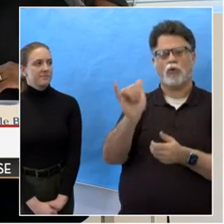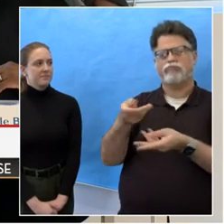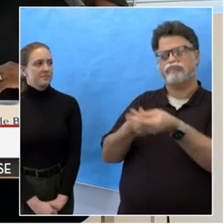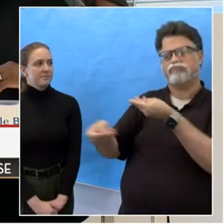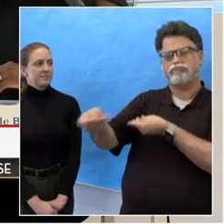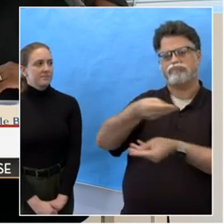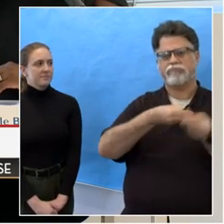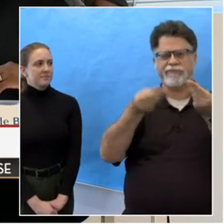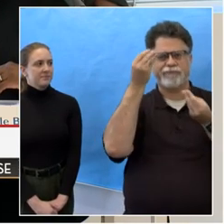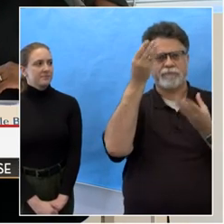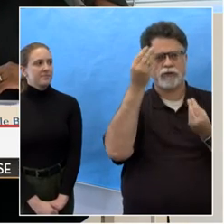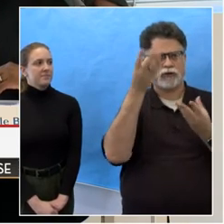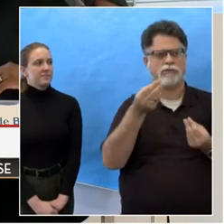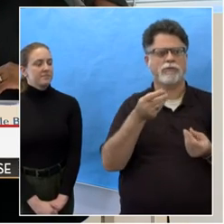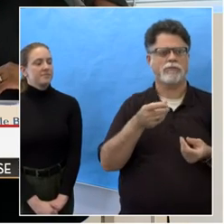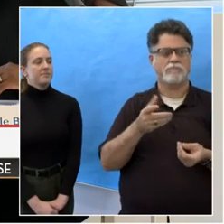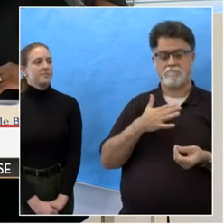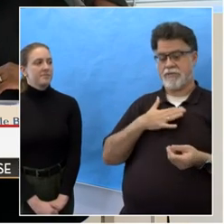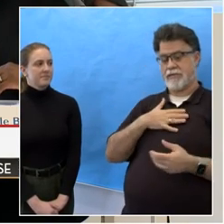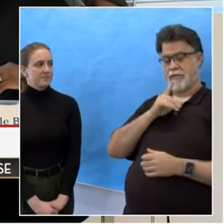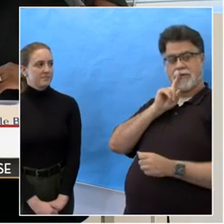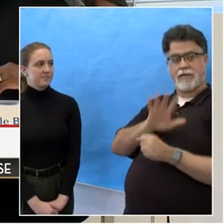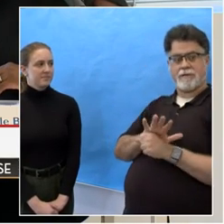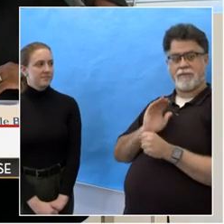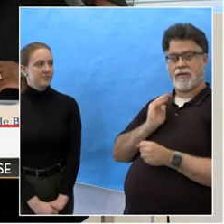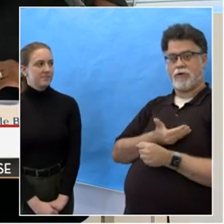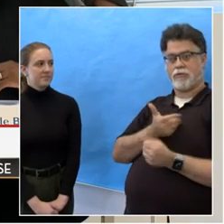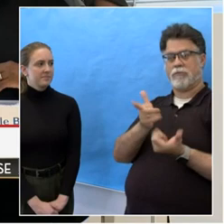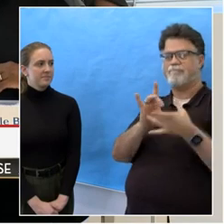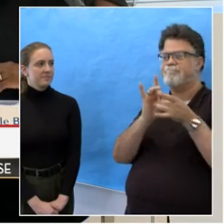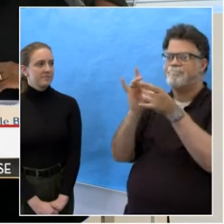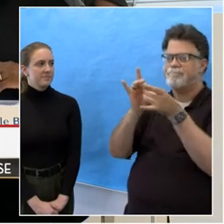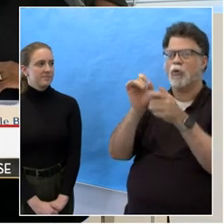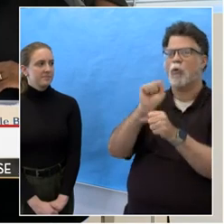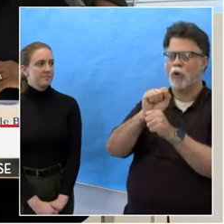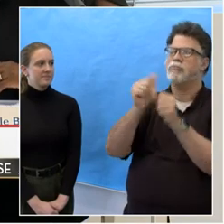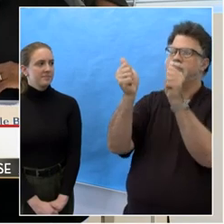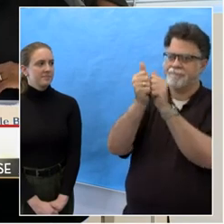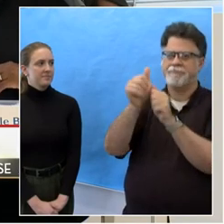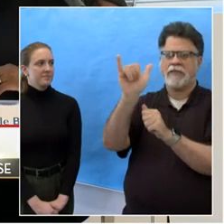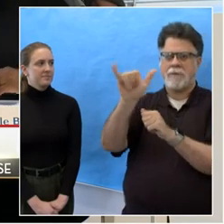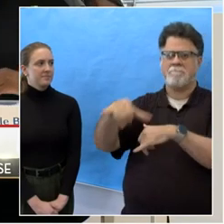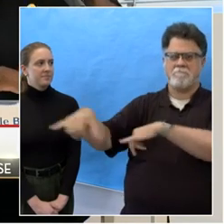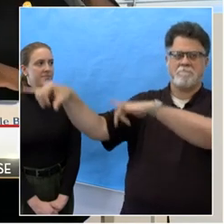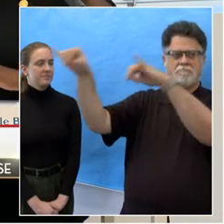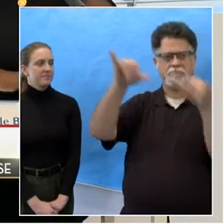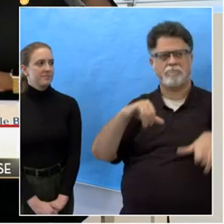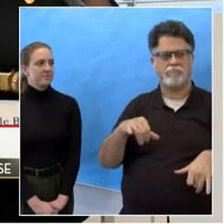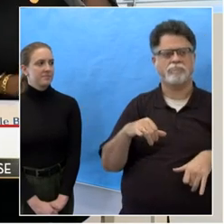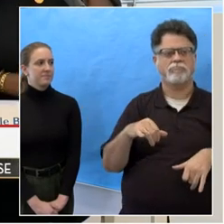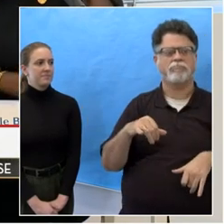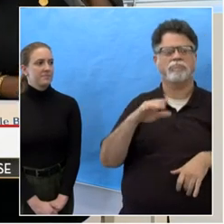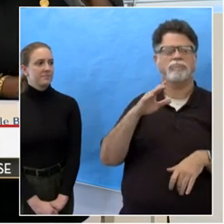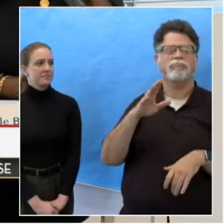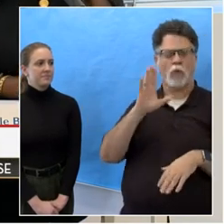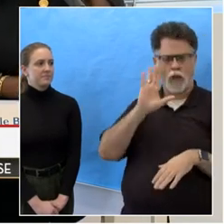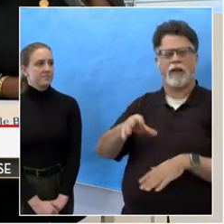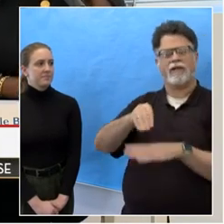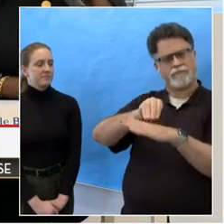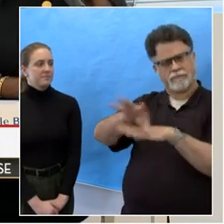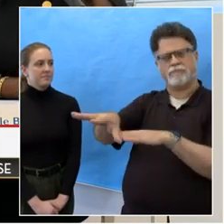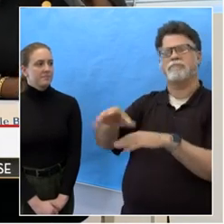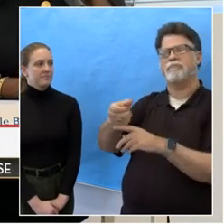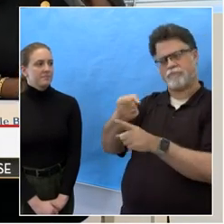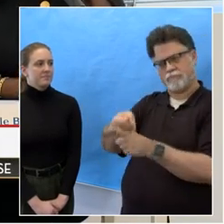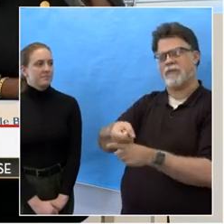from now. I really think that it's by working together and